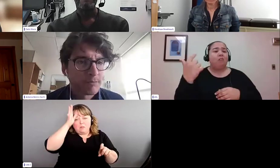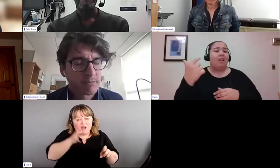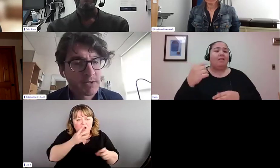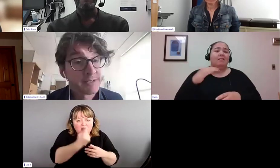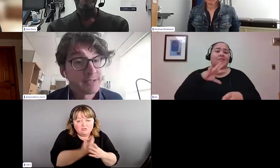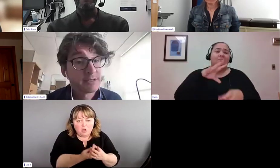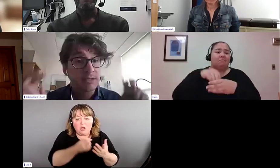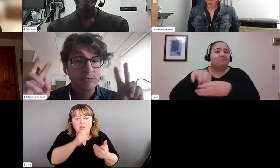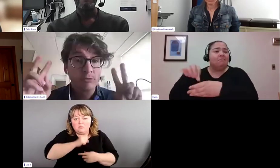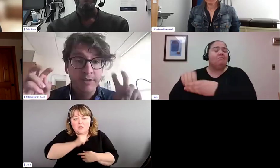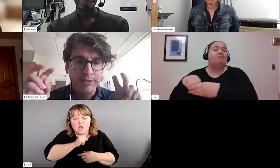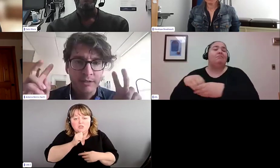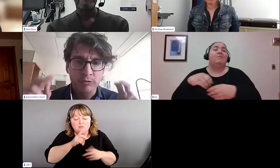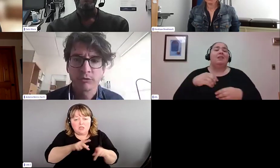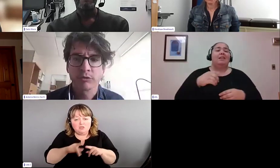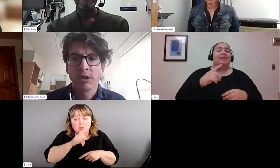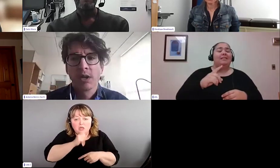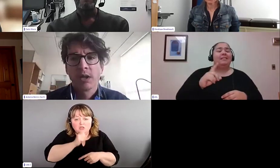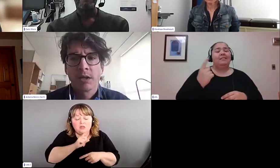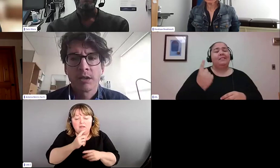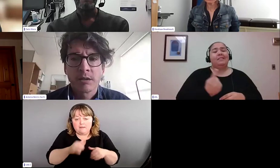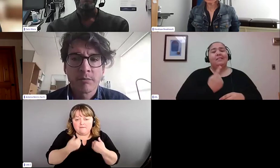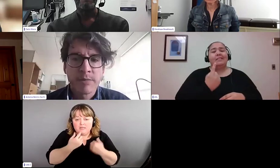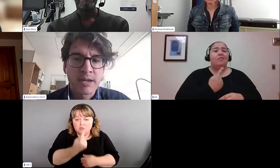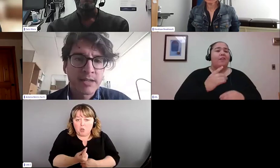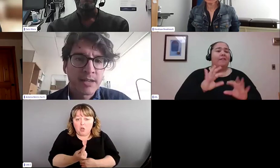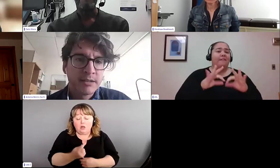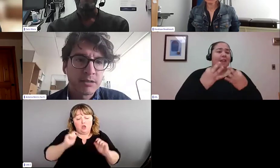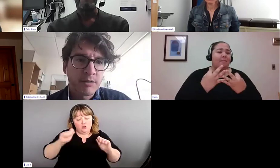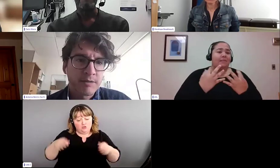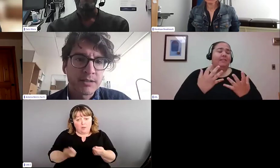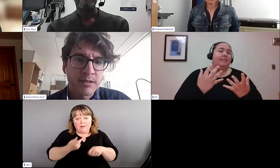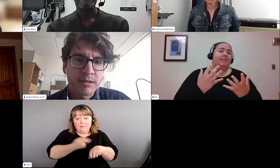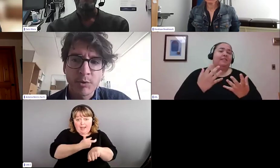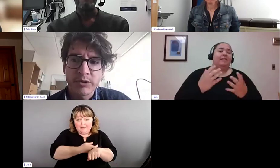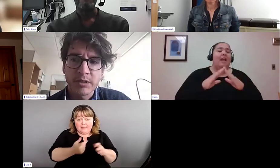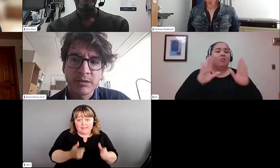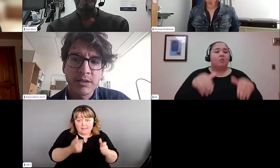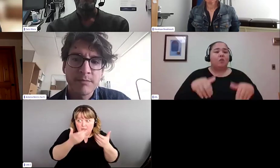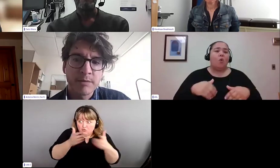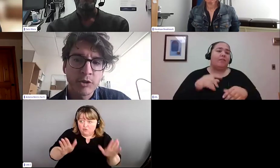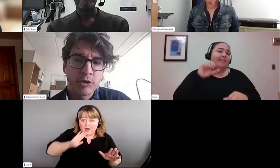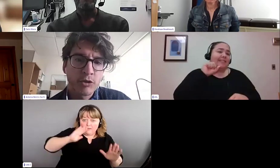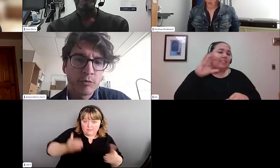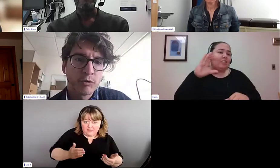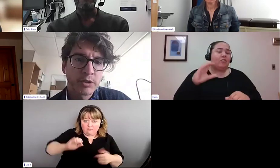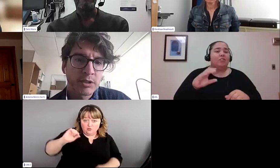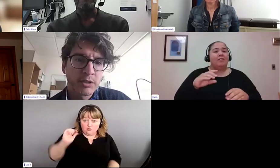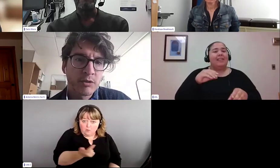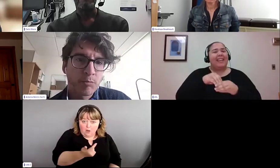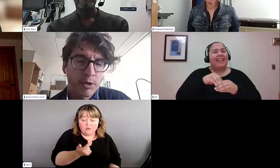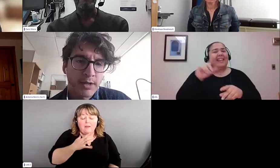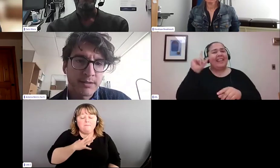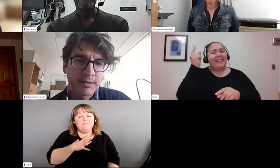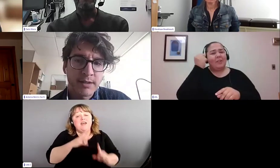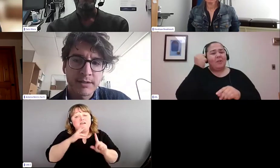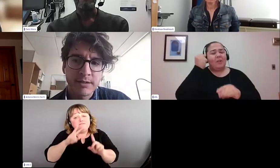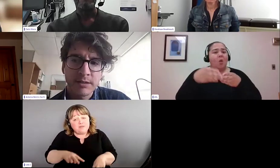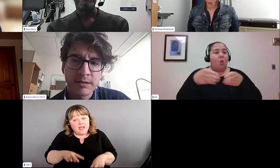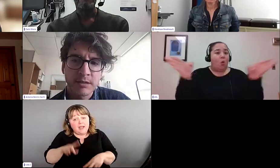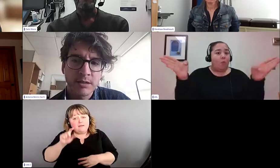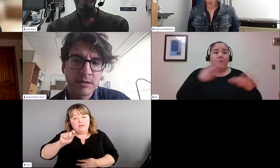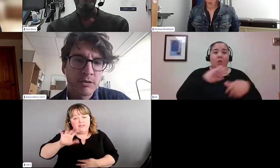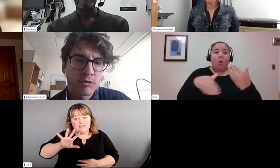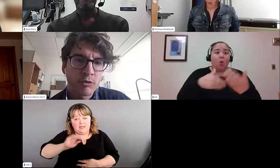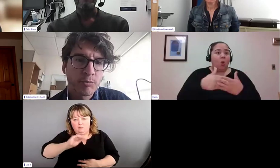households, seniors living alone. In theory, the clinic is open to all, but in reality, 25% of the